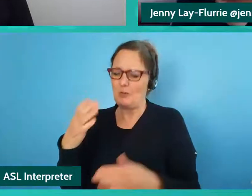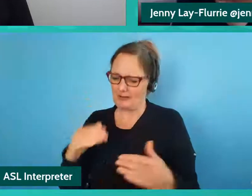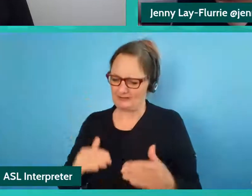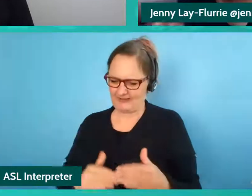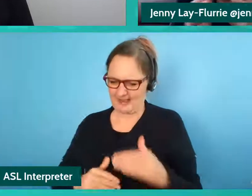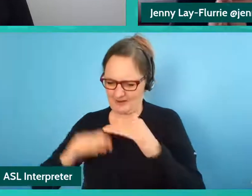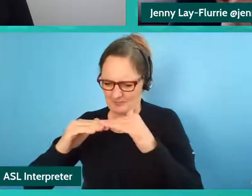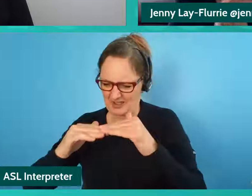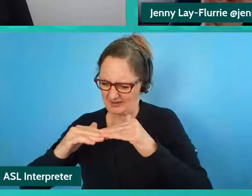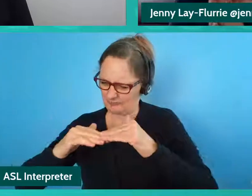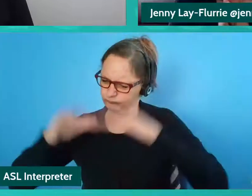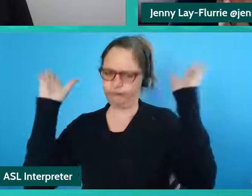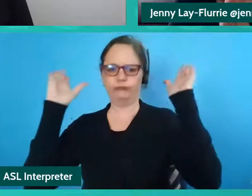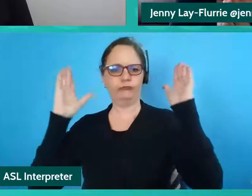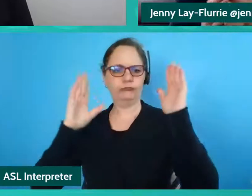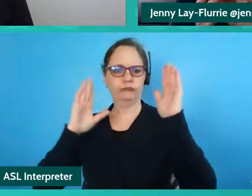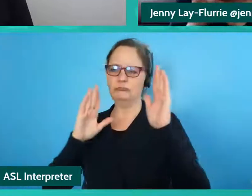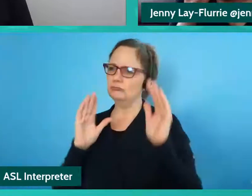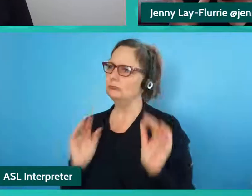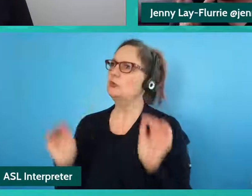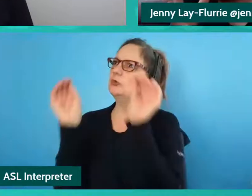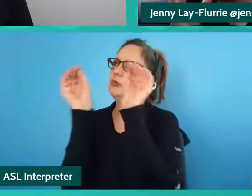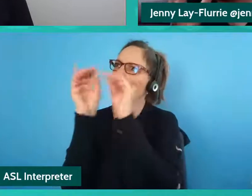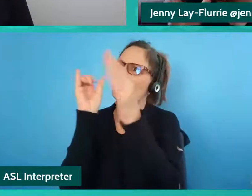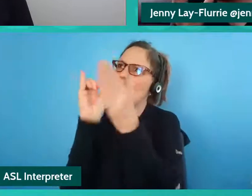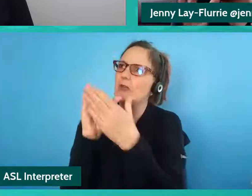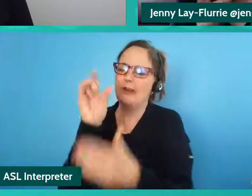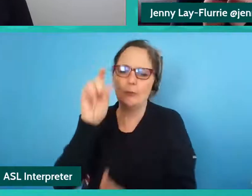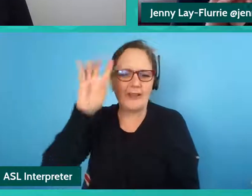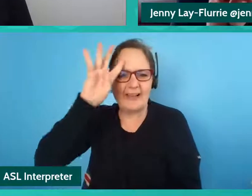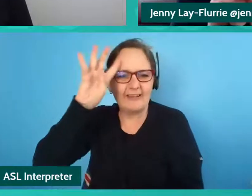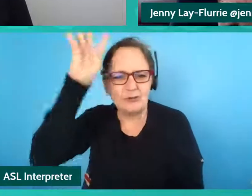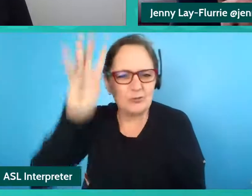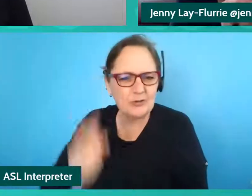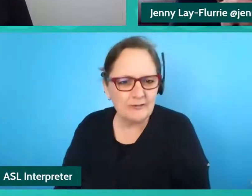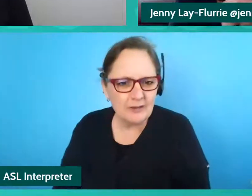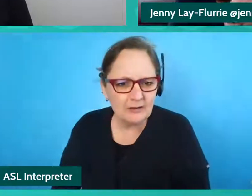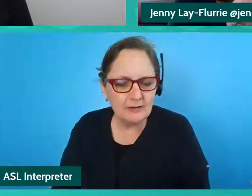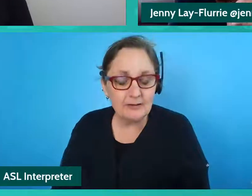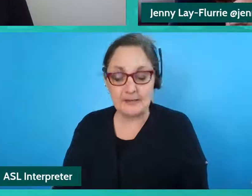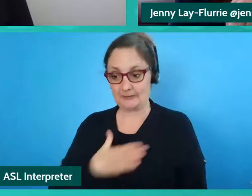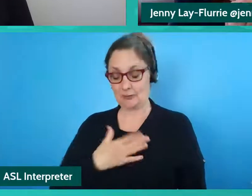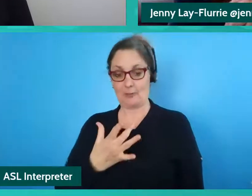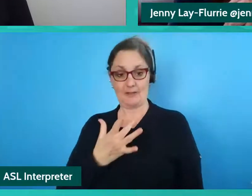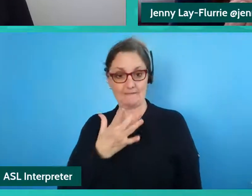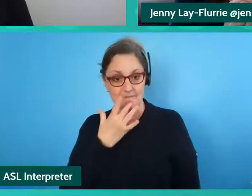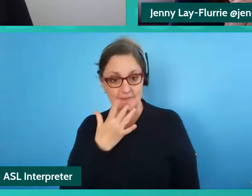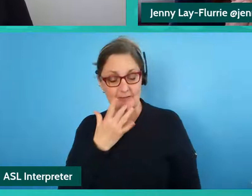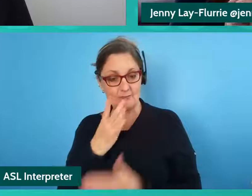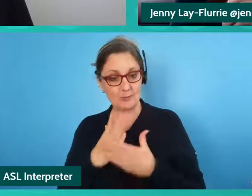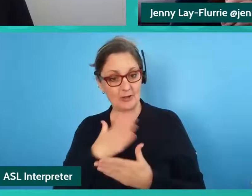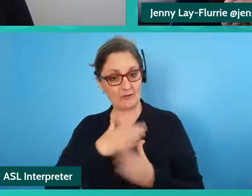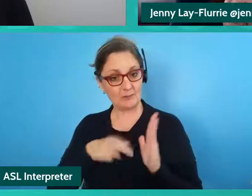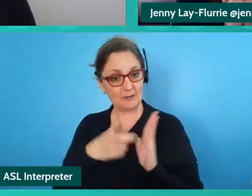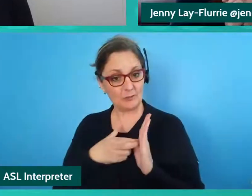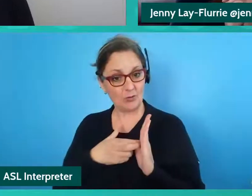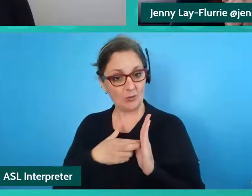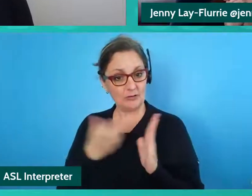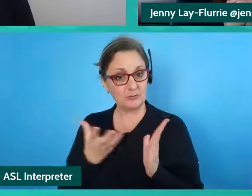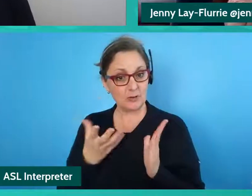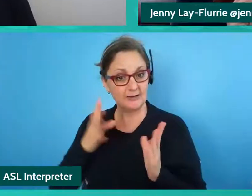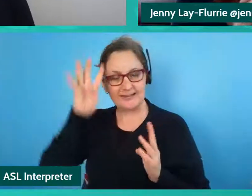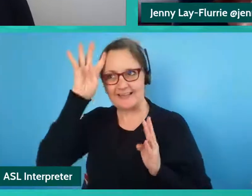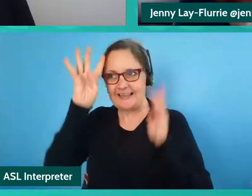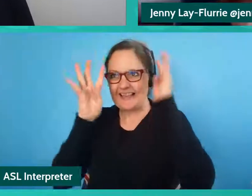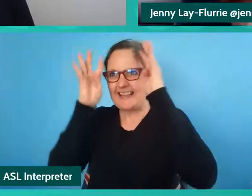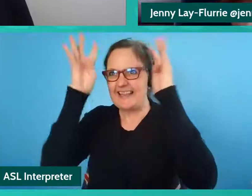got to innovate. And so one of the most favorite parts of my job is really innovating. Awesome. Thank you so much